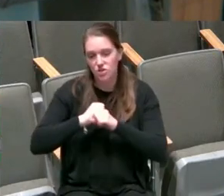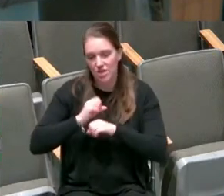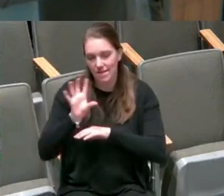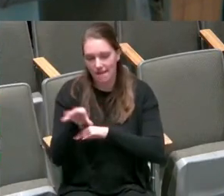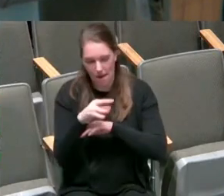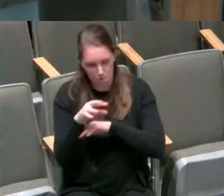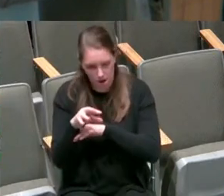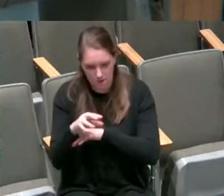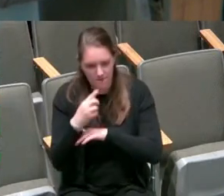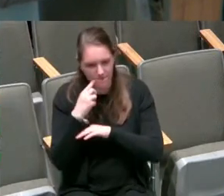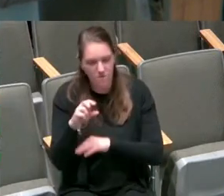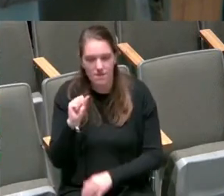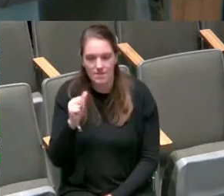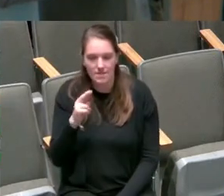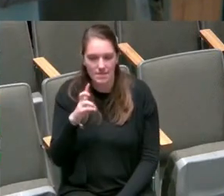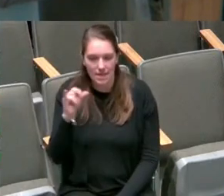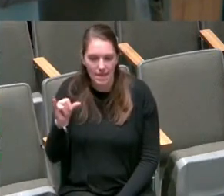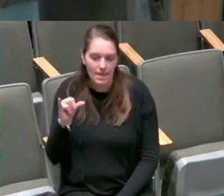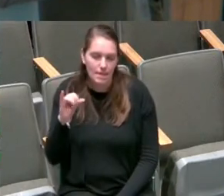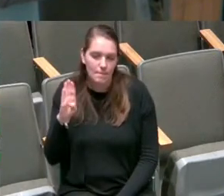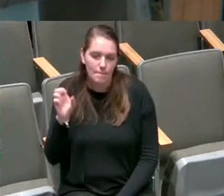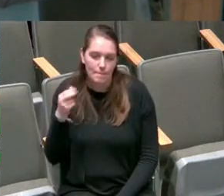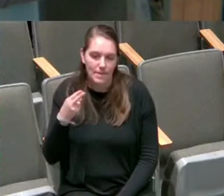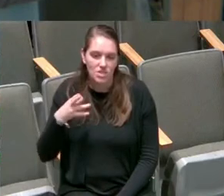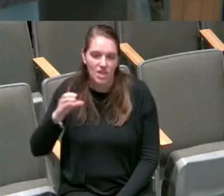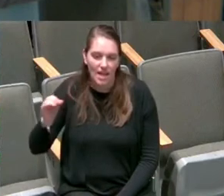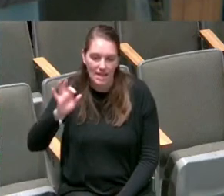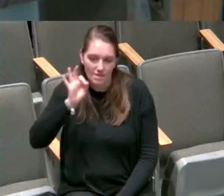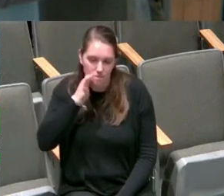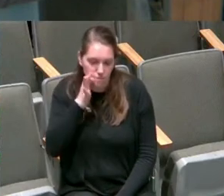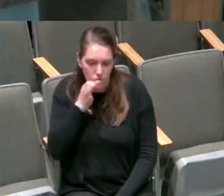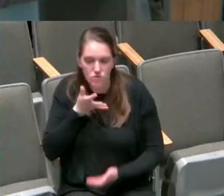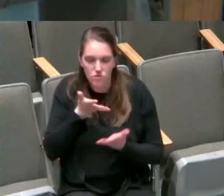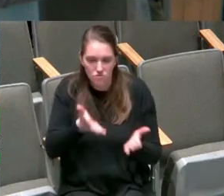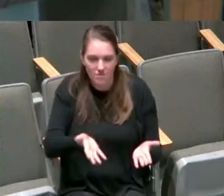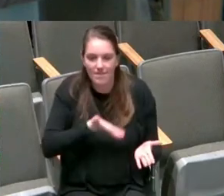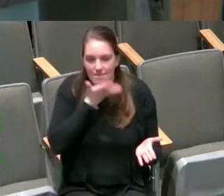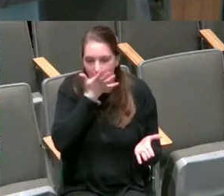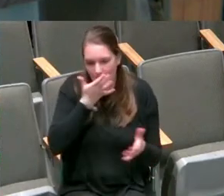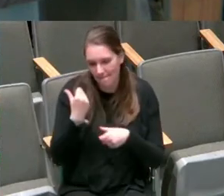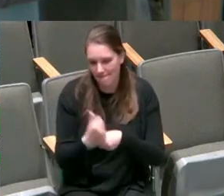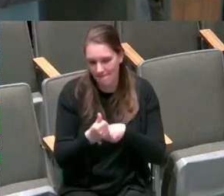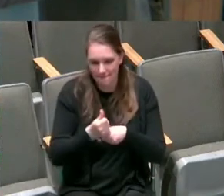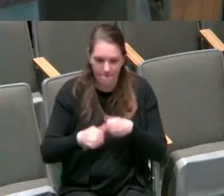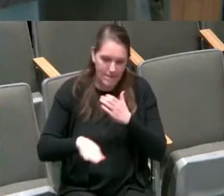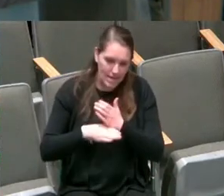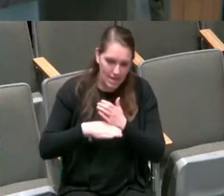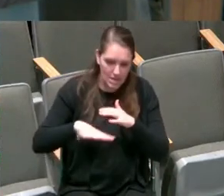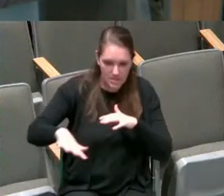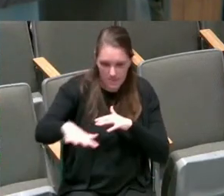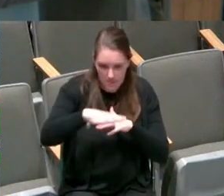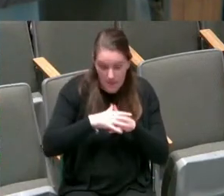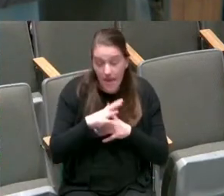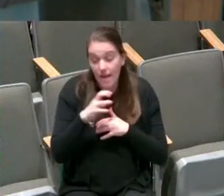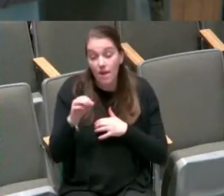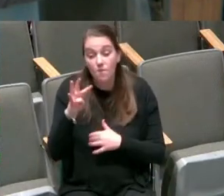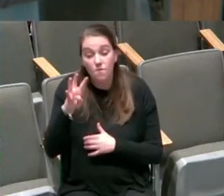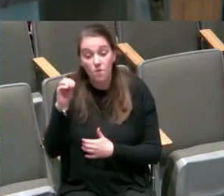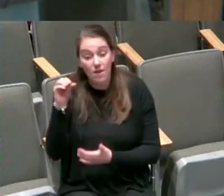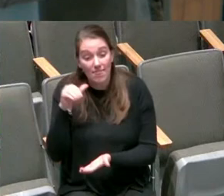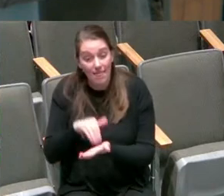for Sandy Beach and the Fruit Street athletic fields um and then forty thousand dollars